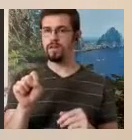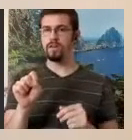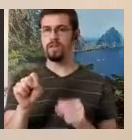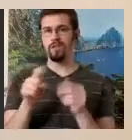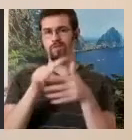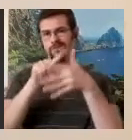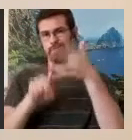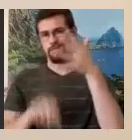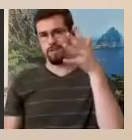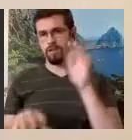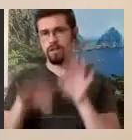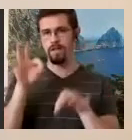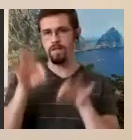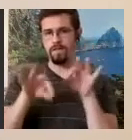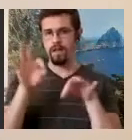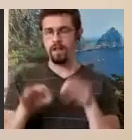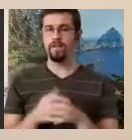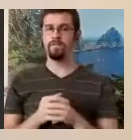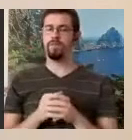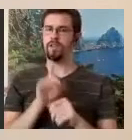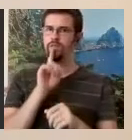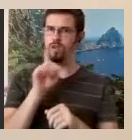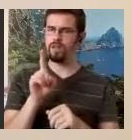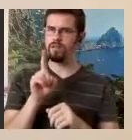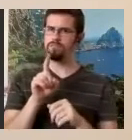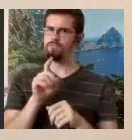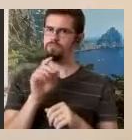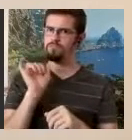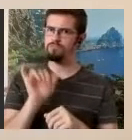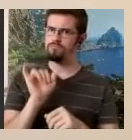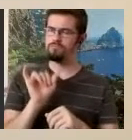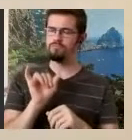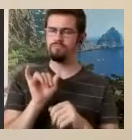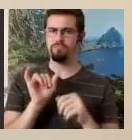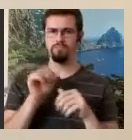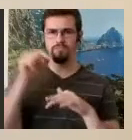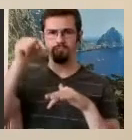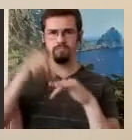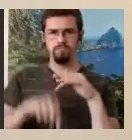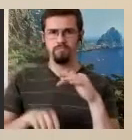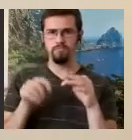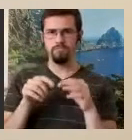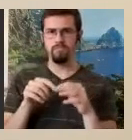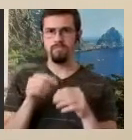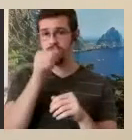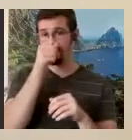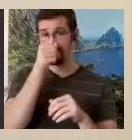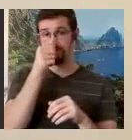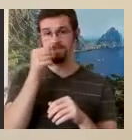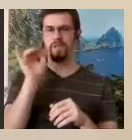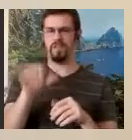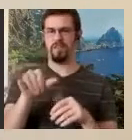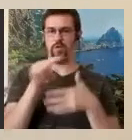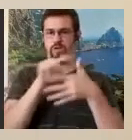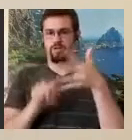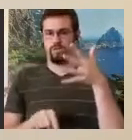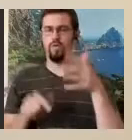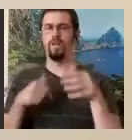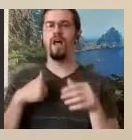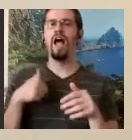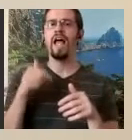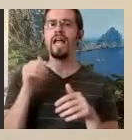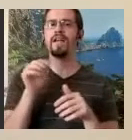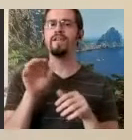puddles. And they were active in 2012 and 2014, and they were the ones that I analyzed. I couldn't analyze